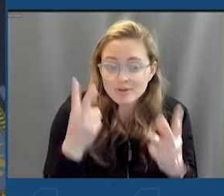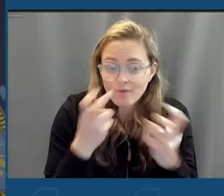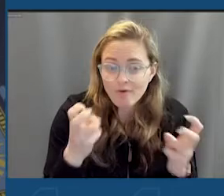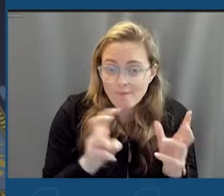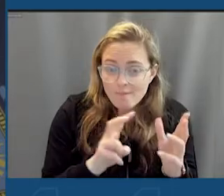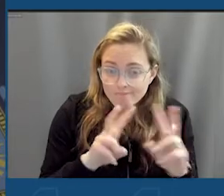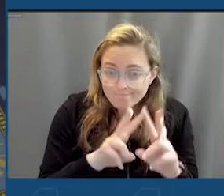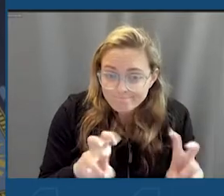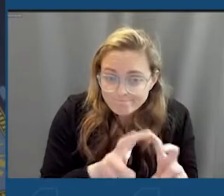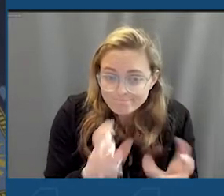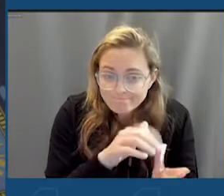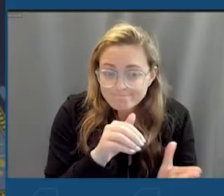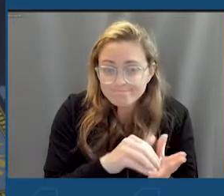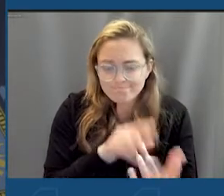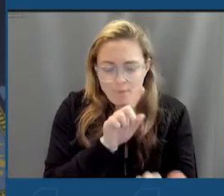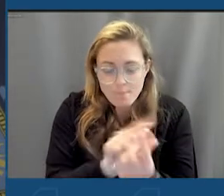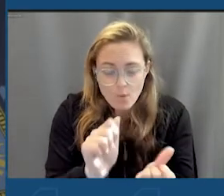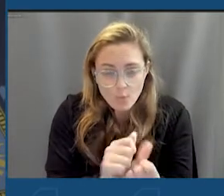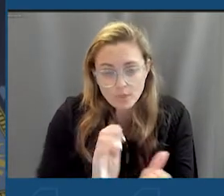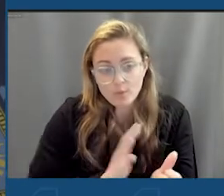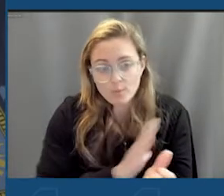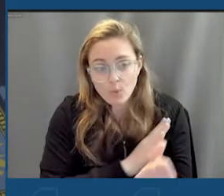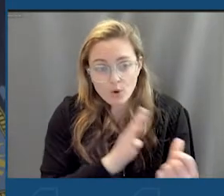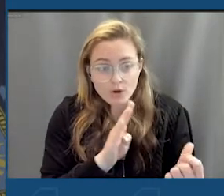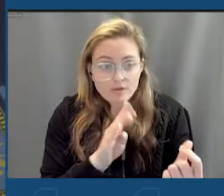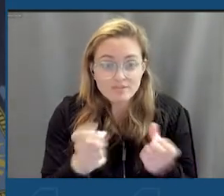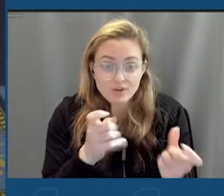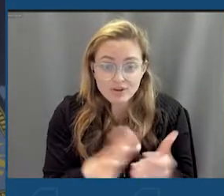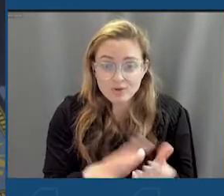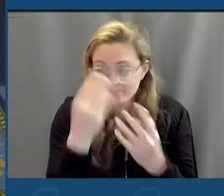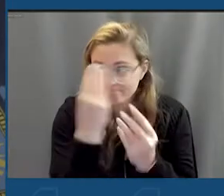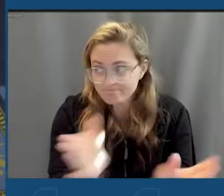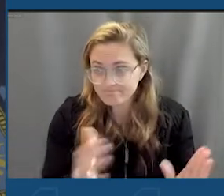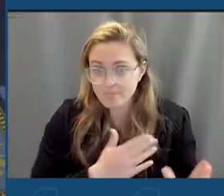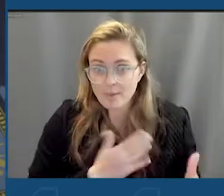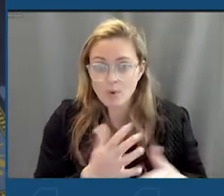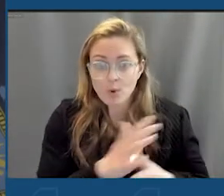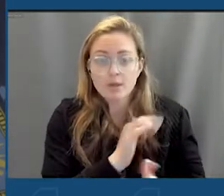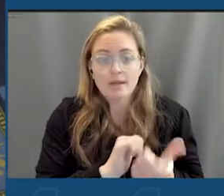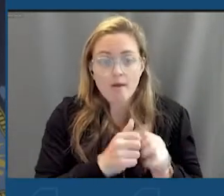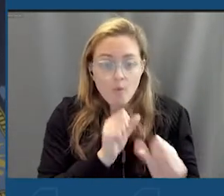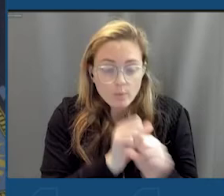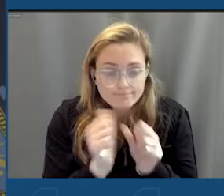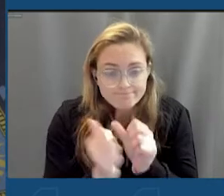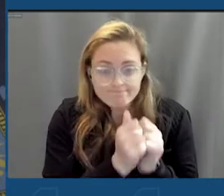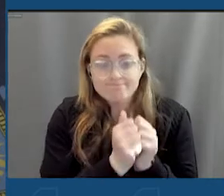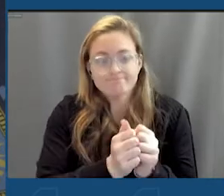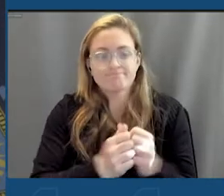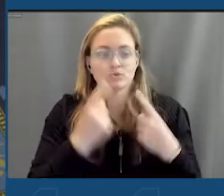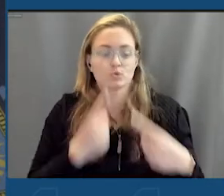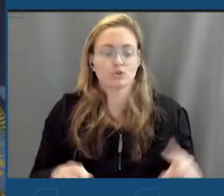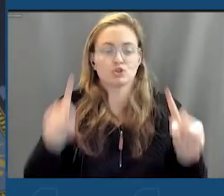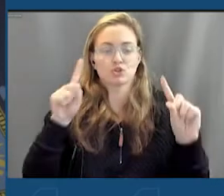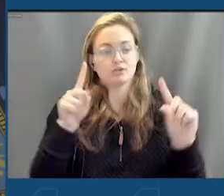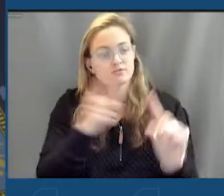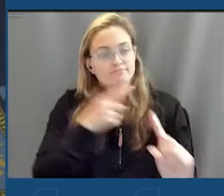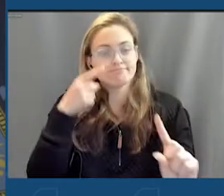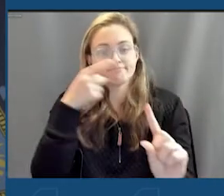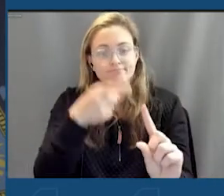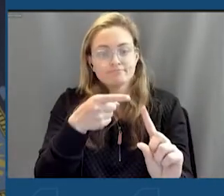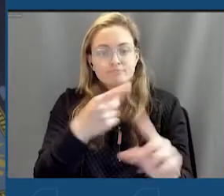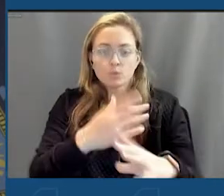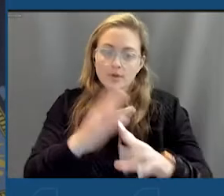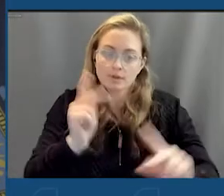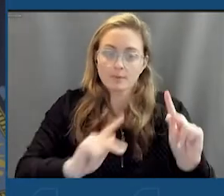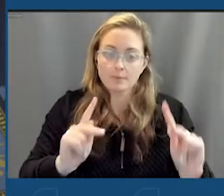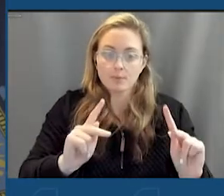I had a chance to meet with the board of directors to tell them my priorities and how we work together to achieve our collective objective to protect the people of this